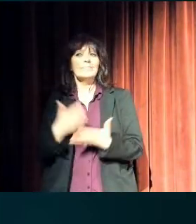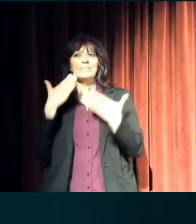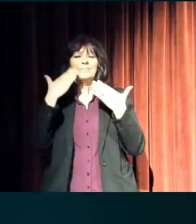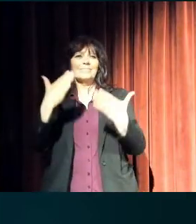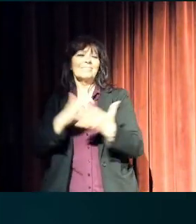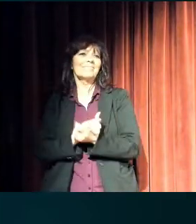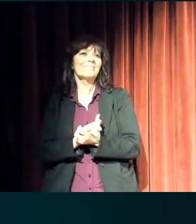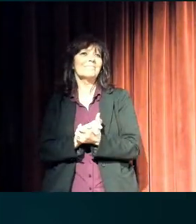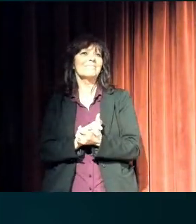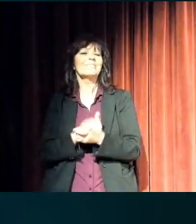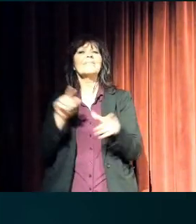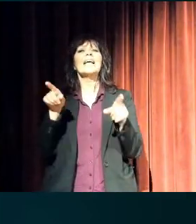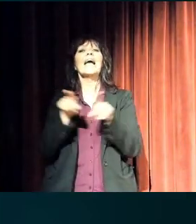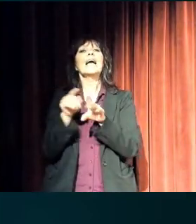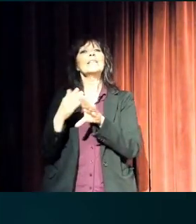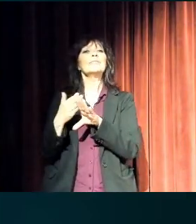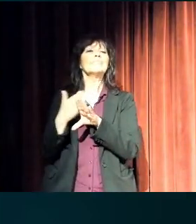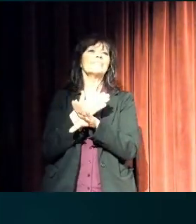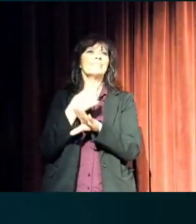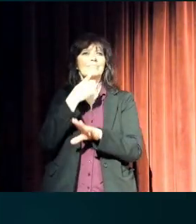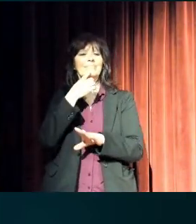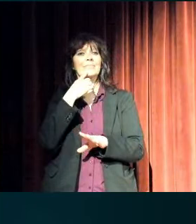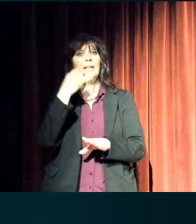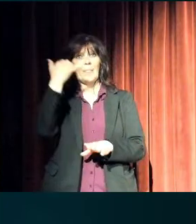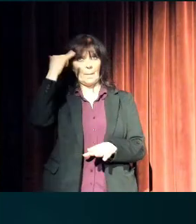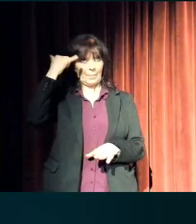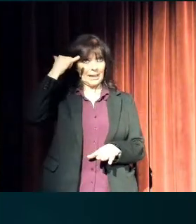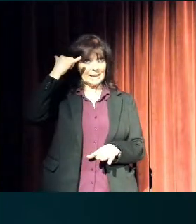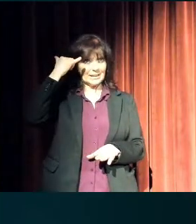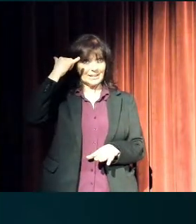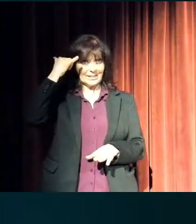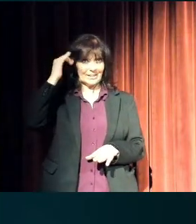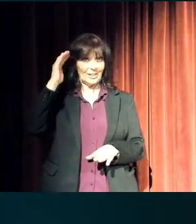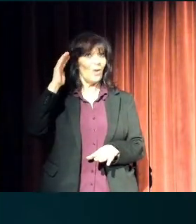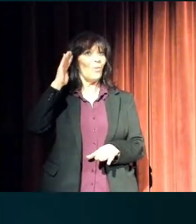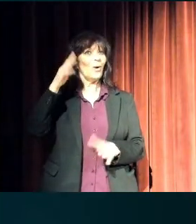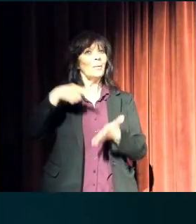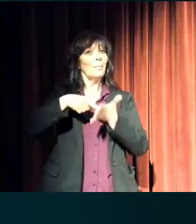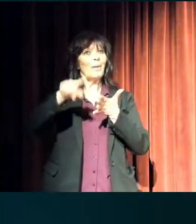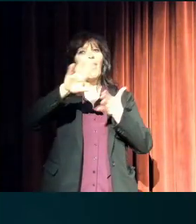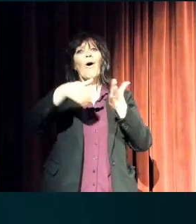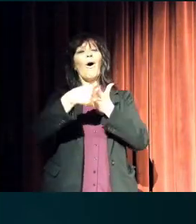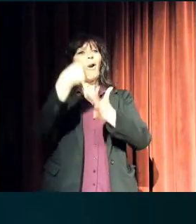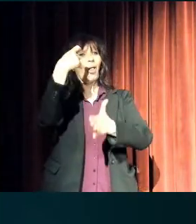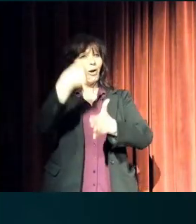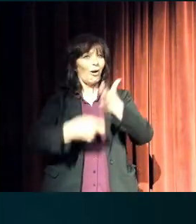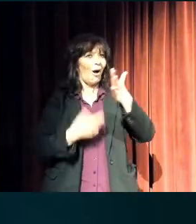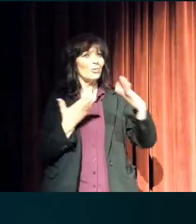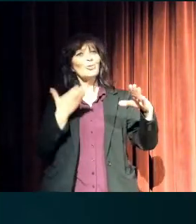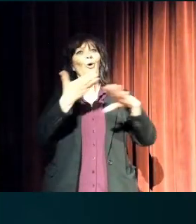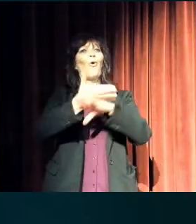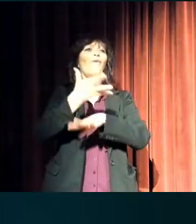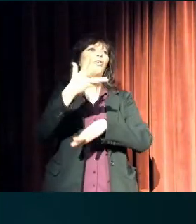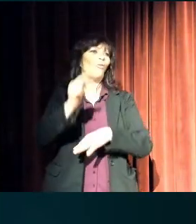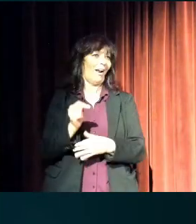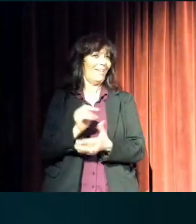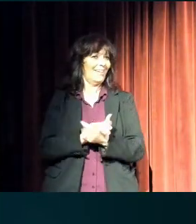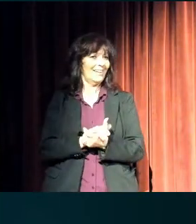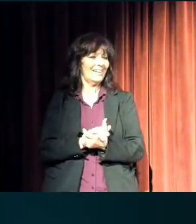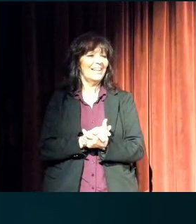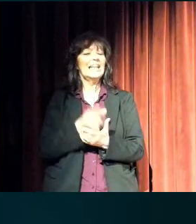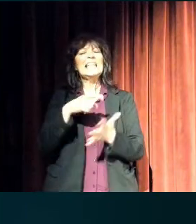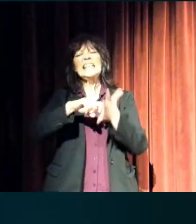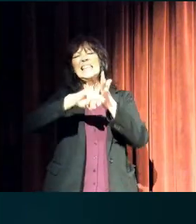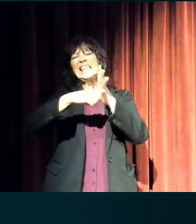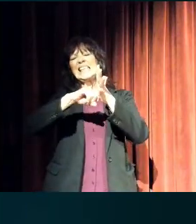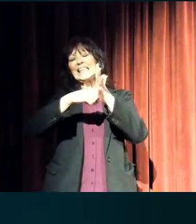you. As previously noted, the Bills will bear all cost overruns in the construction process, a